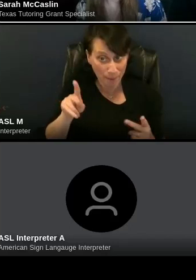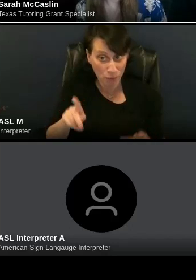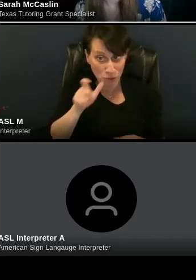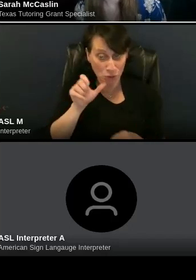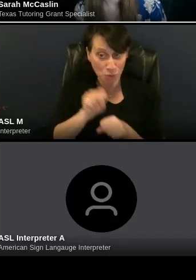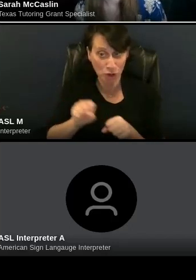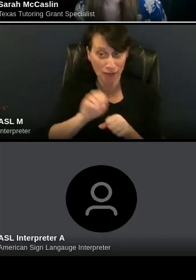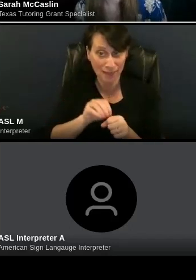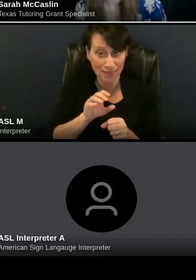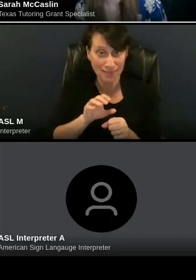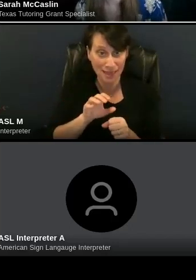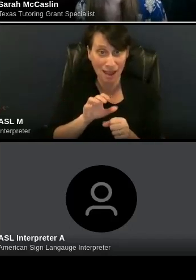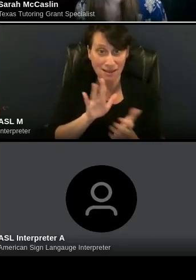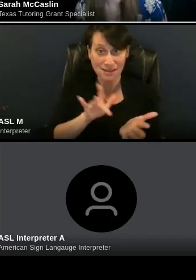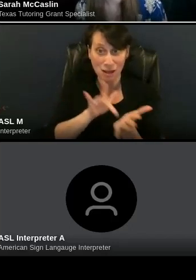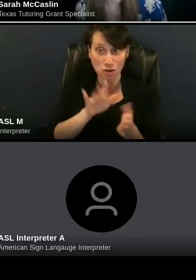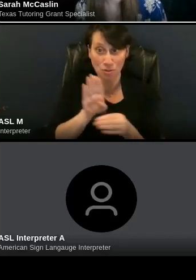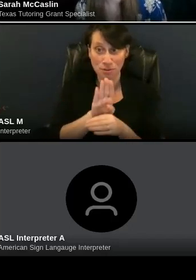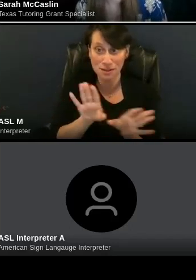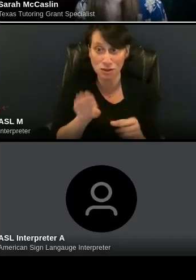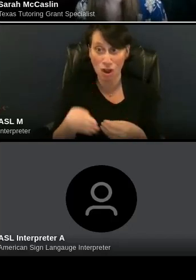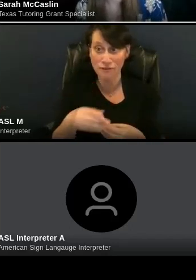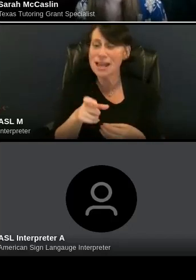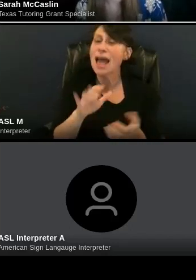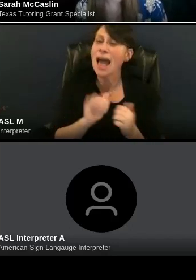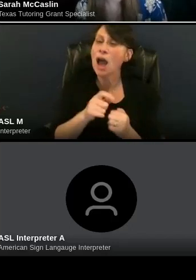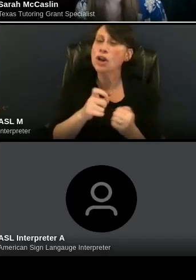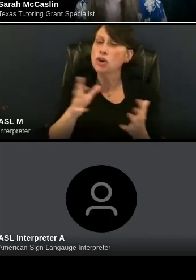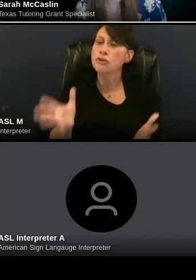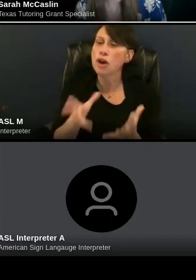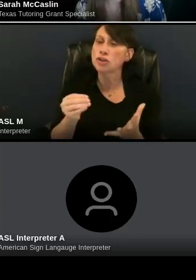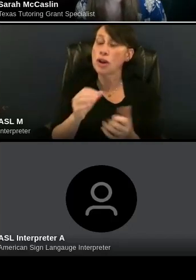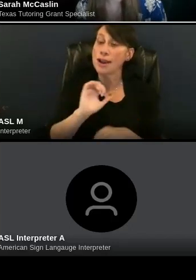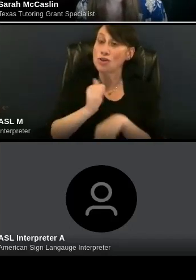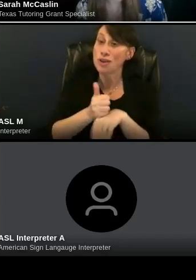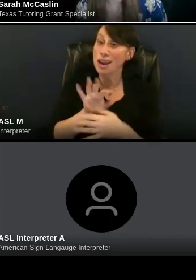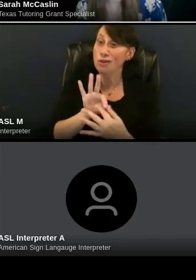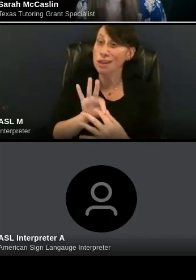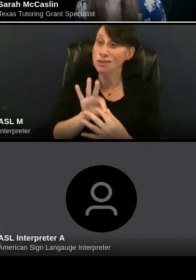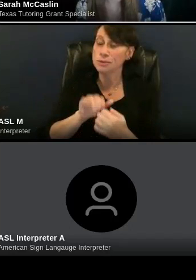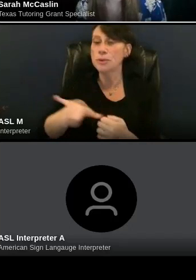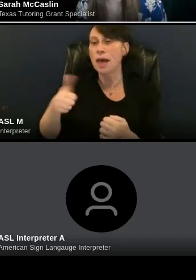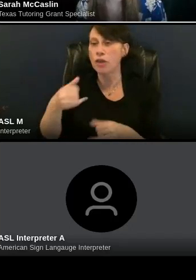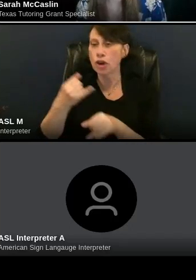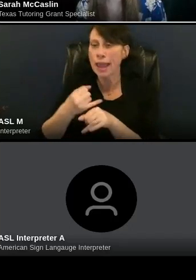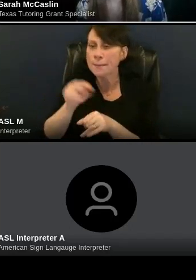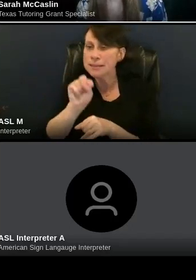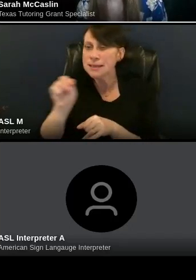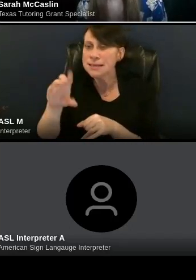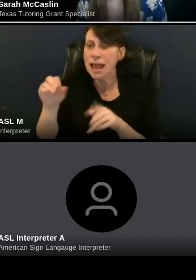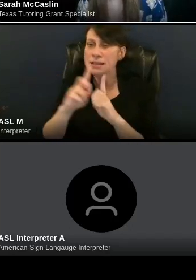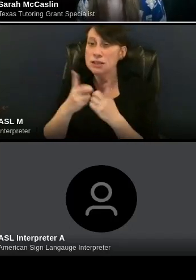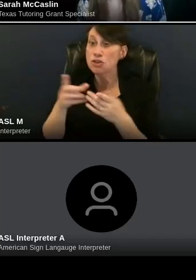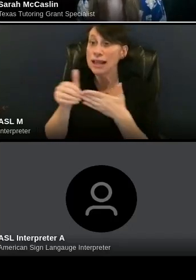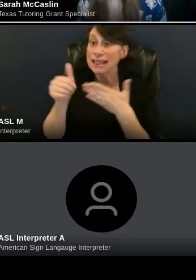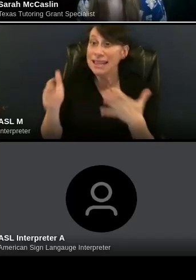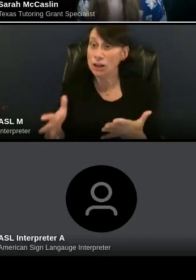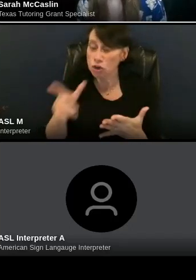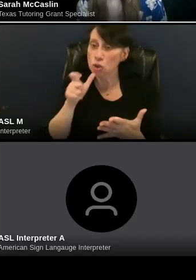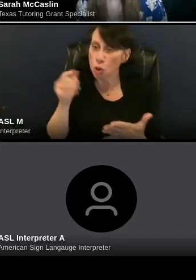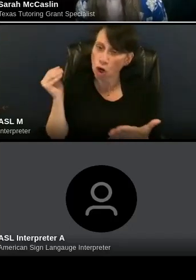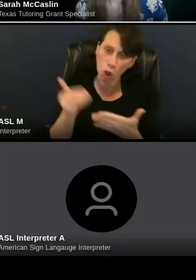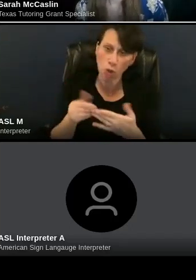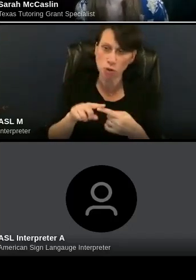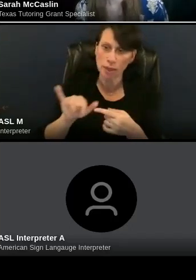central business office, how can you foster and create relationships with other campus and district leaders that are closer to the